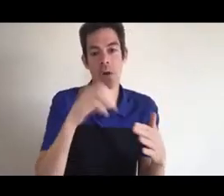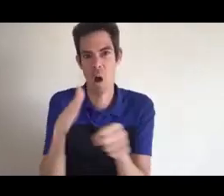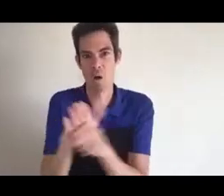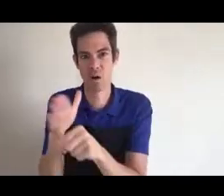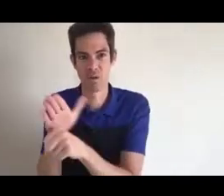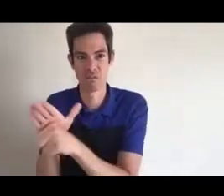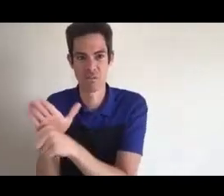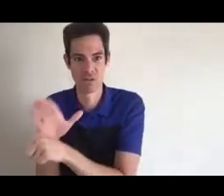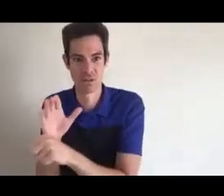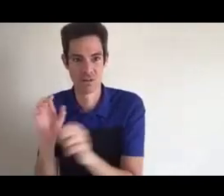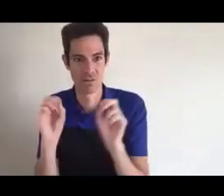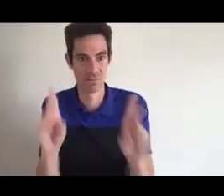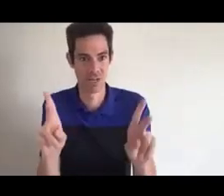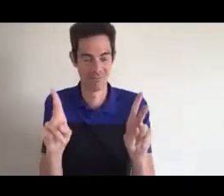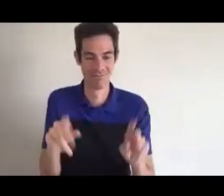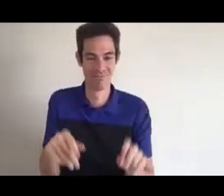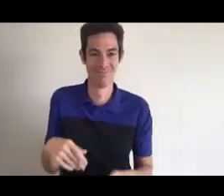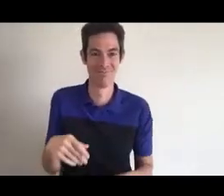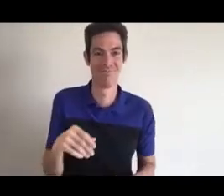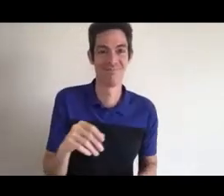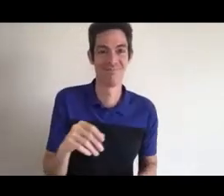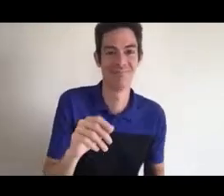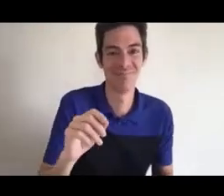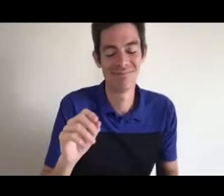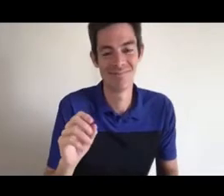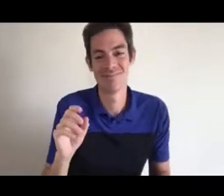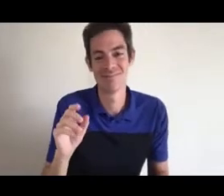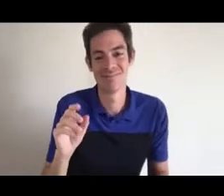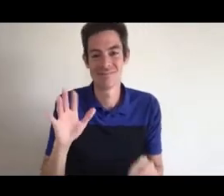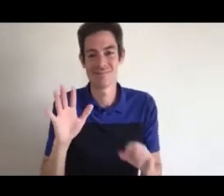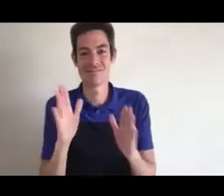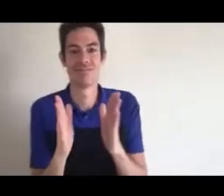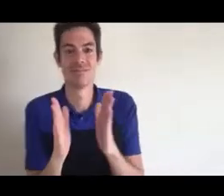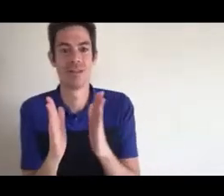at the beginning. So I'm going to go ahead and cover some of those as well.